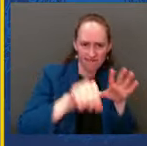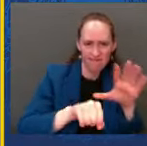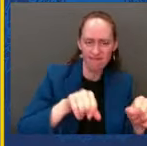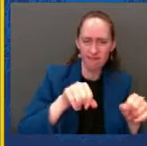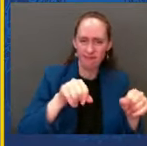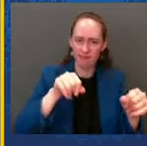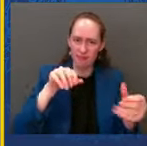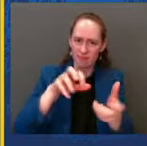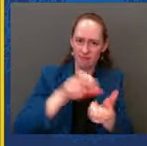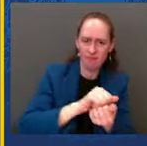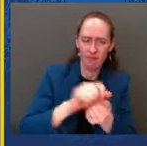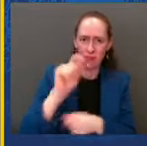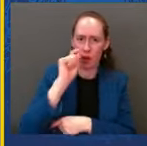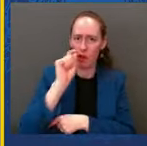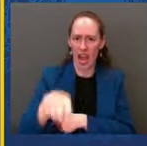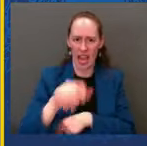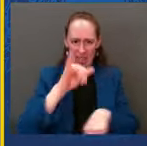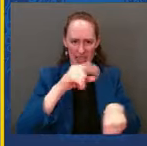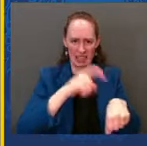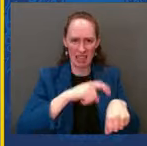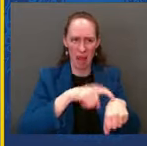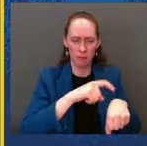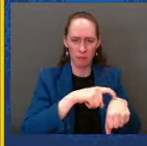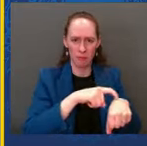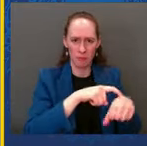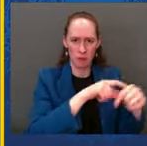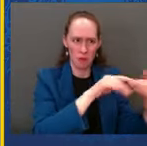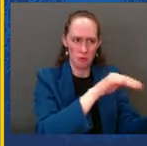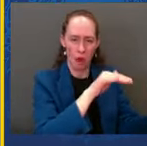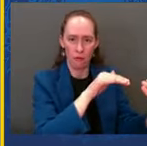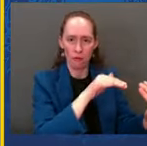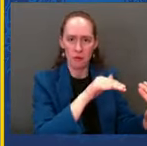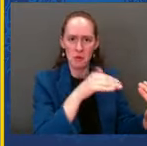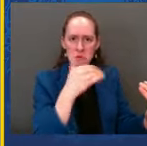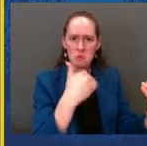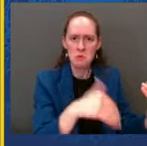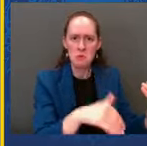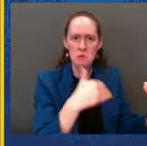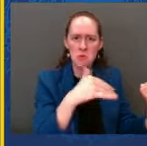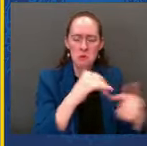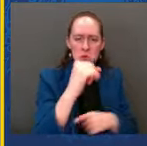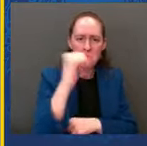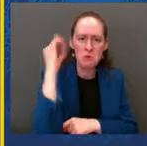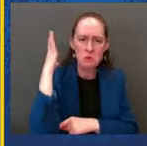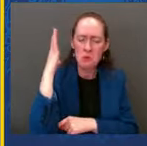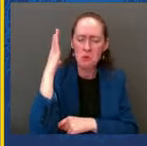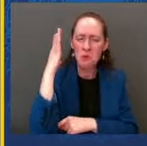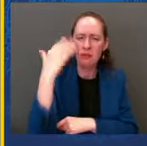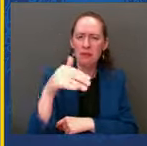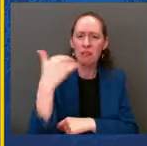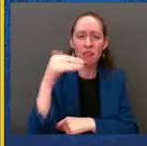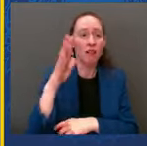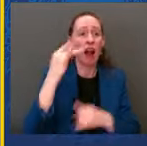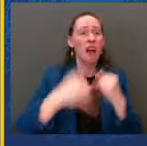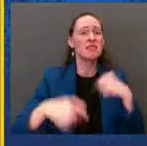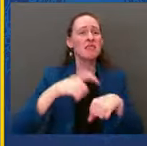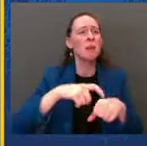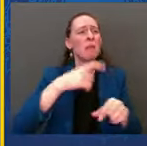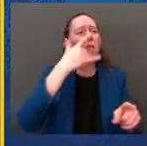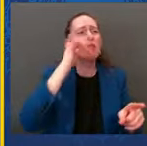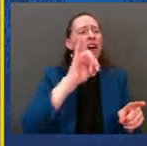begun. And the principles that have been the cornerstone of peace, prosperity, and stability on this